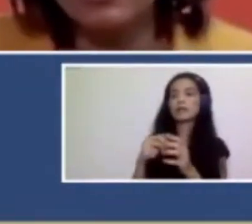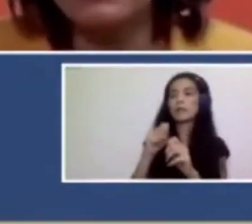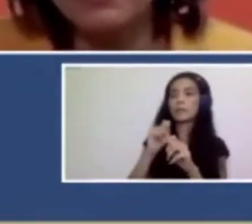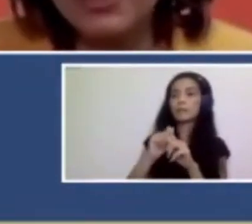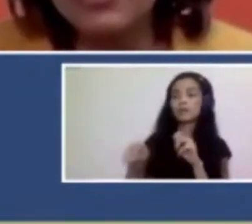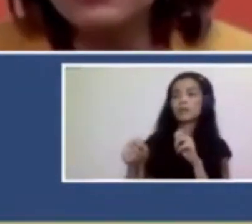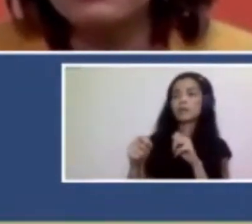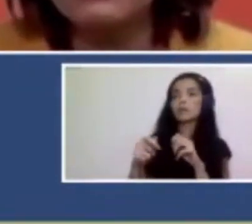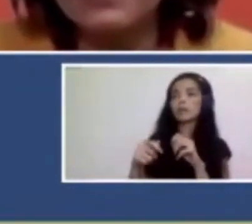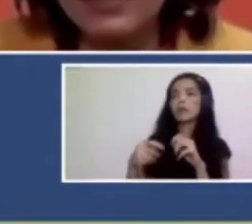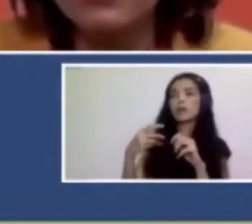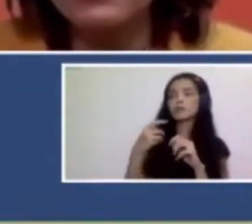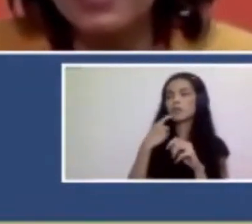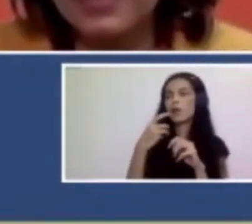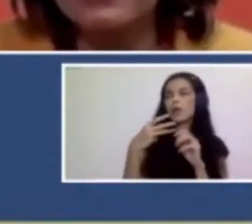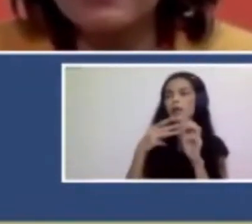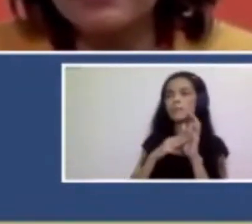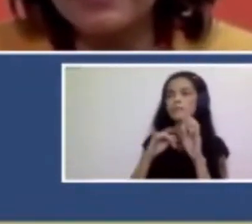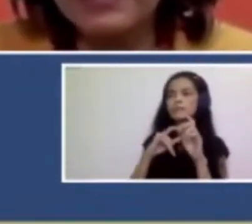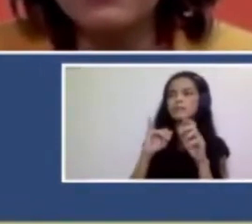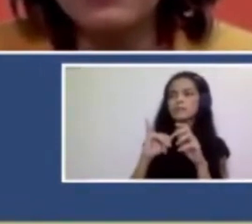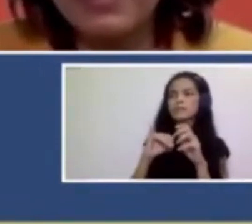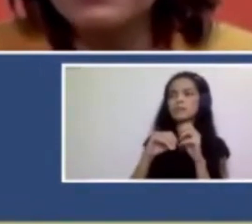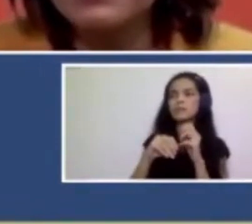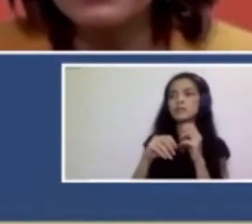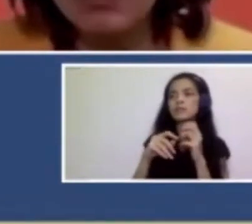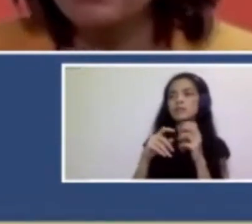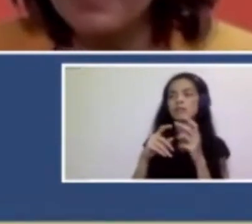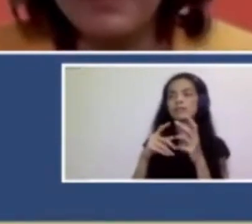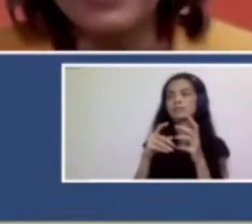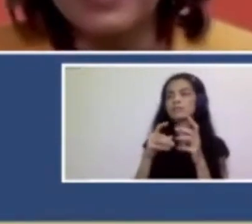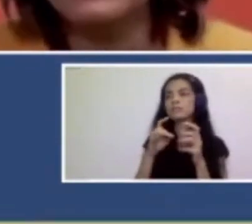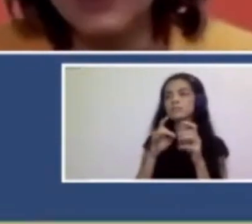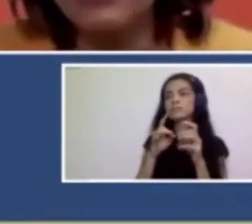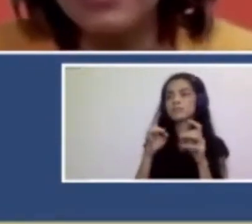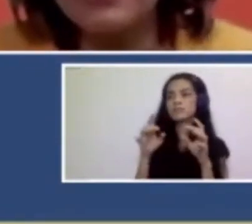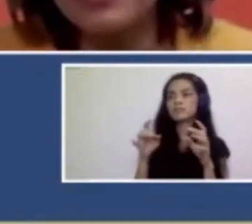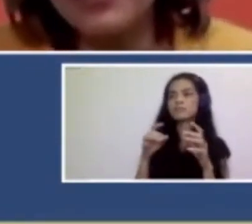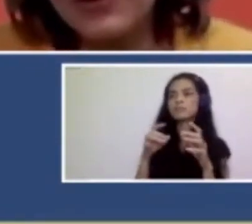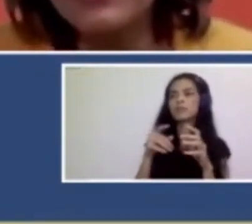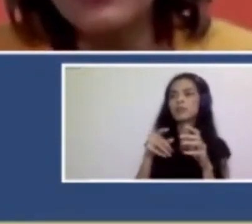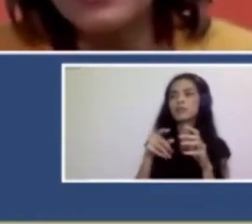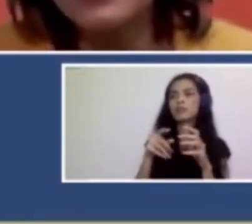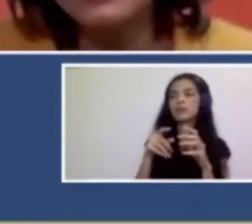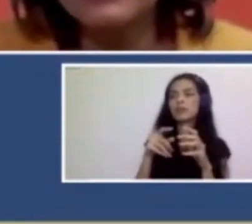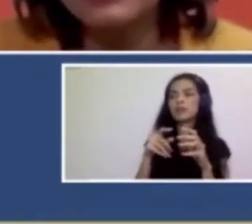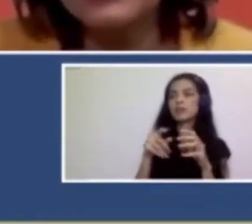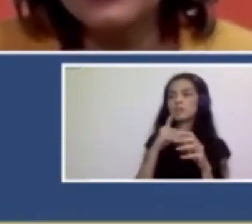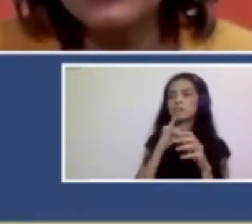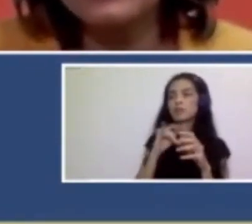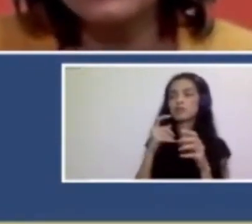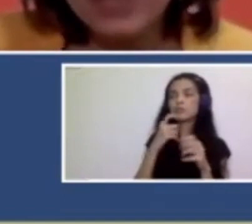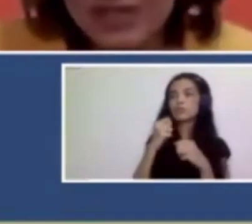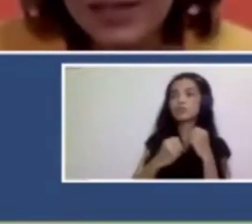talking about the emissions of the CO and particular matters, it worked perfect. That's what we were looking for. Now we are